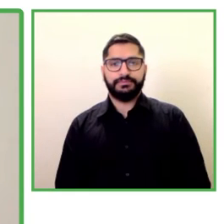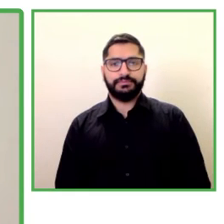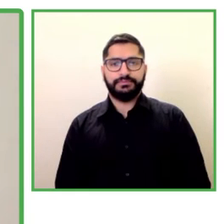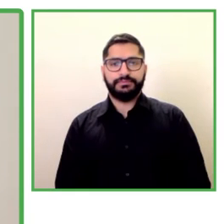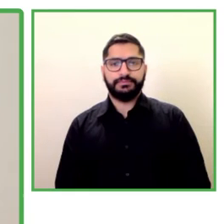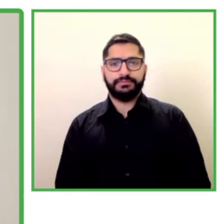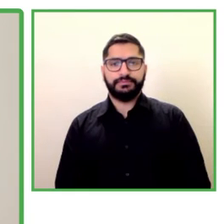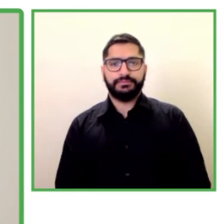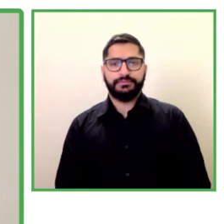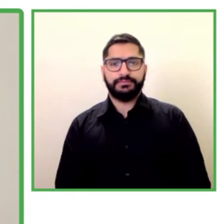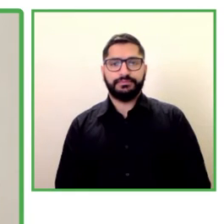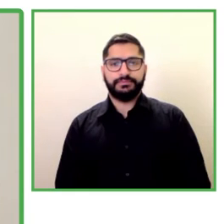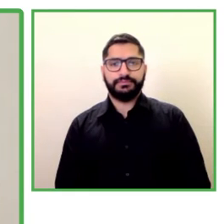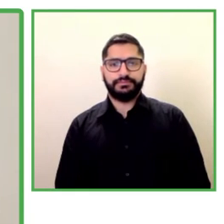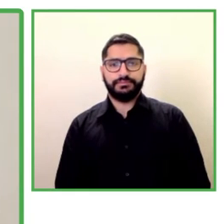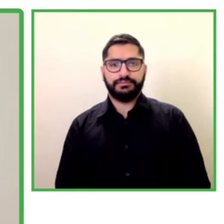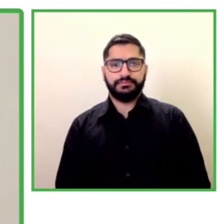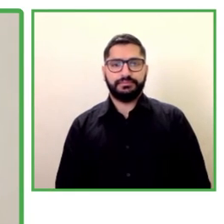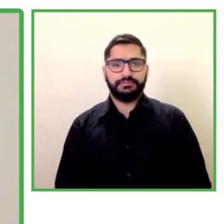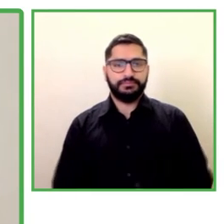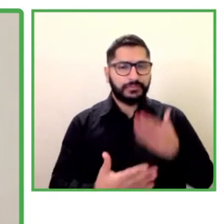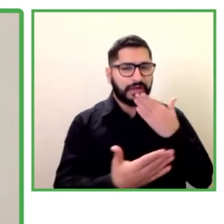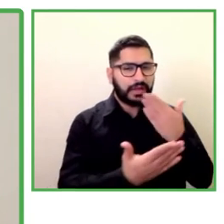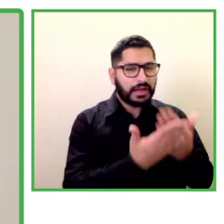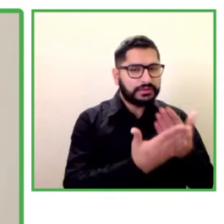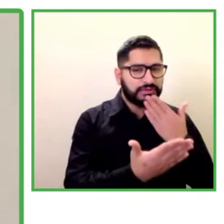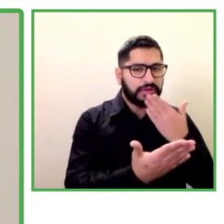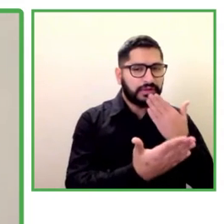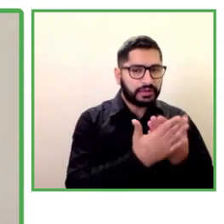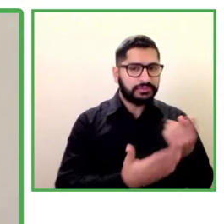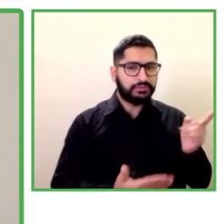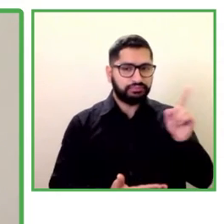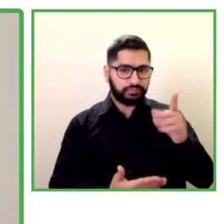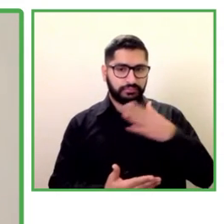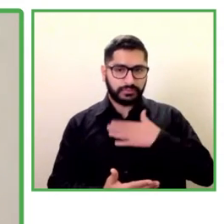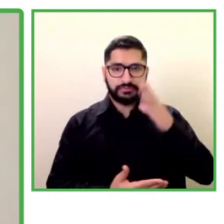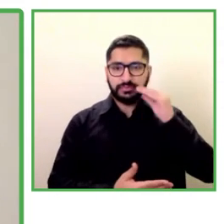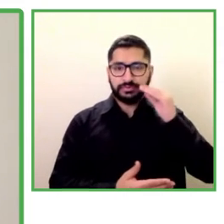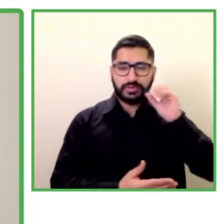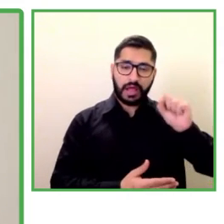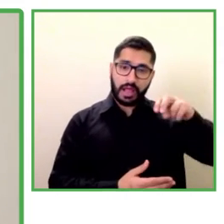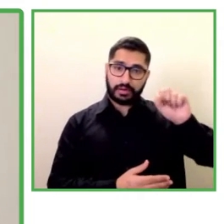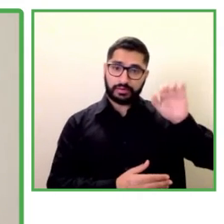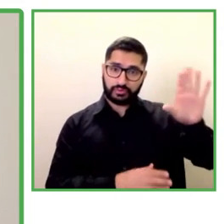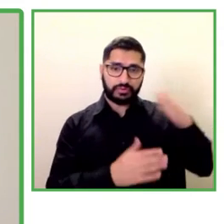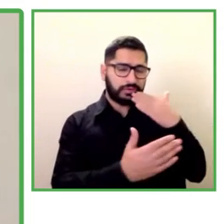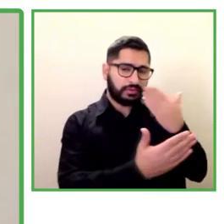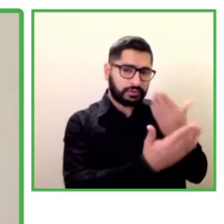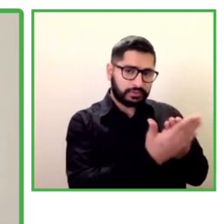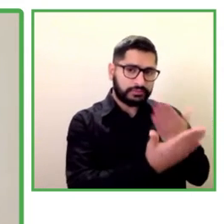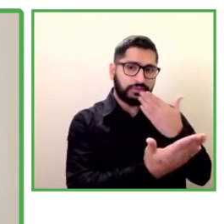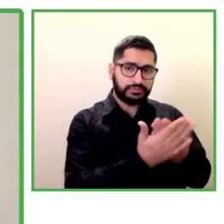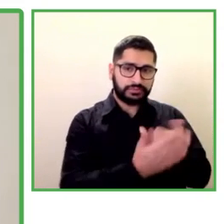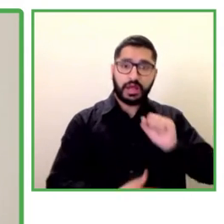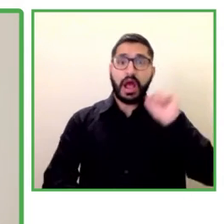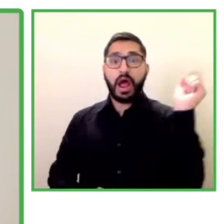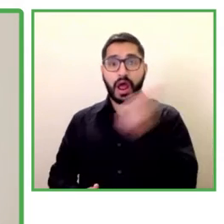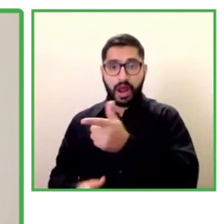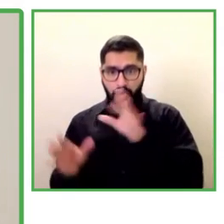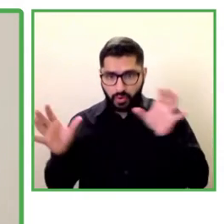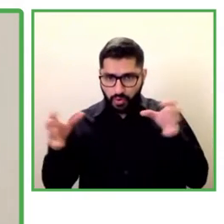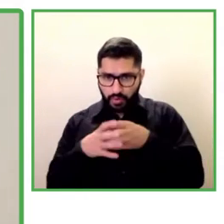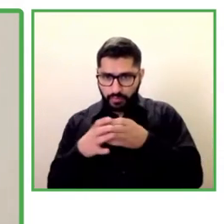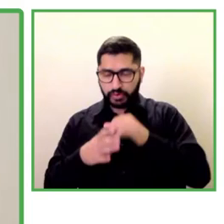Muchas gracias por la presentación, Ana, y pues quiero thank you very much for the introduction, Ana, and I want to thank all of the people from Zero